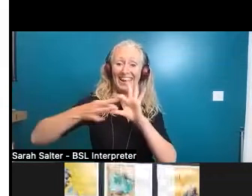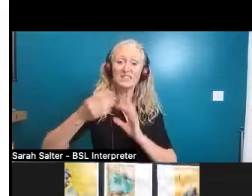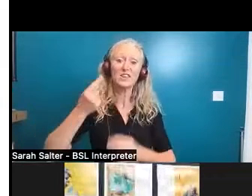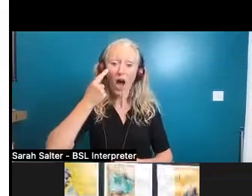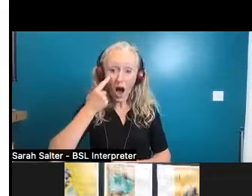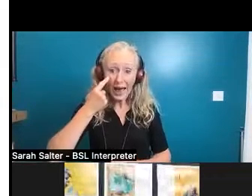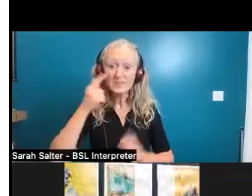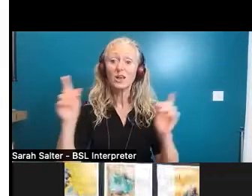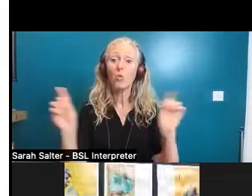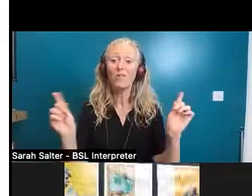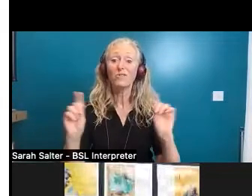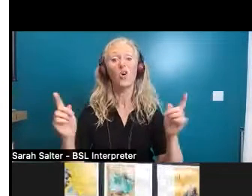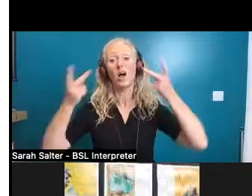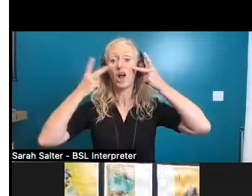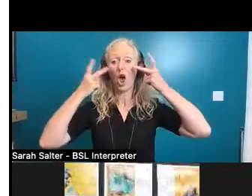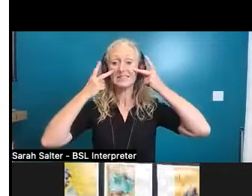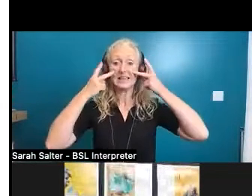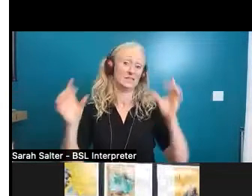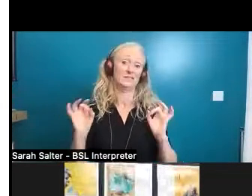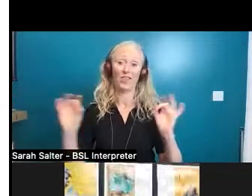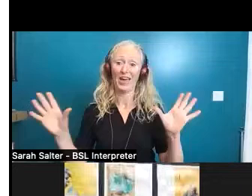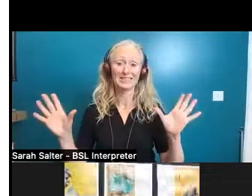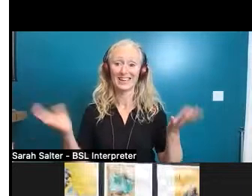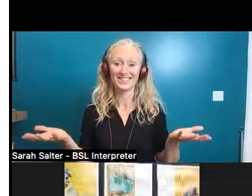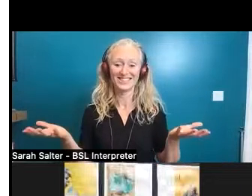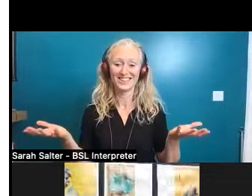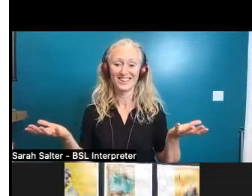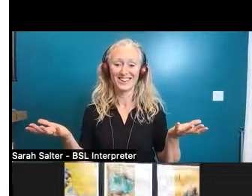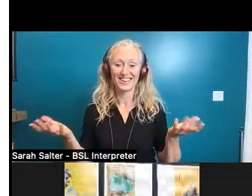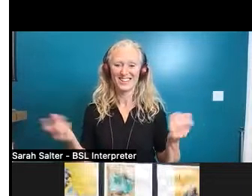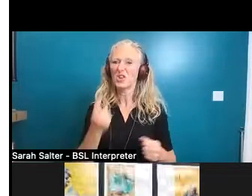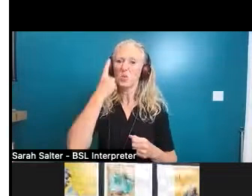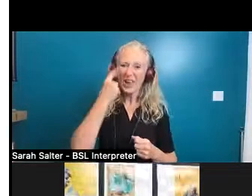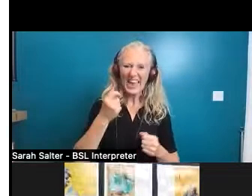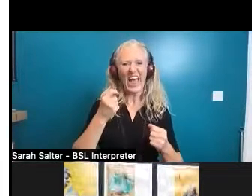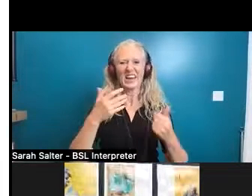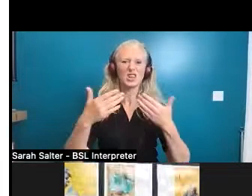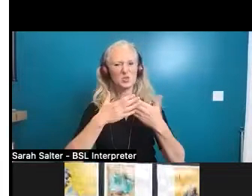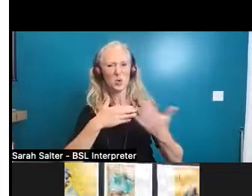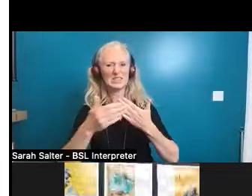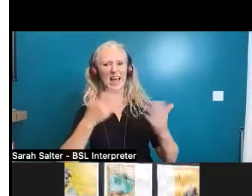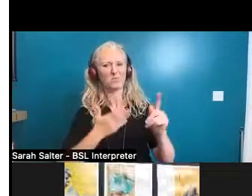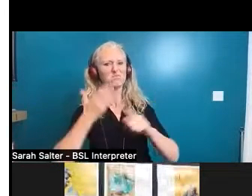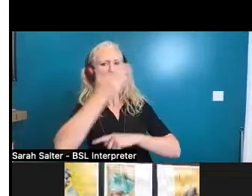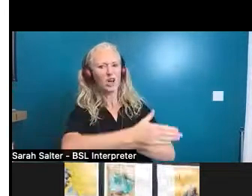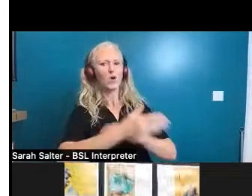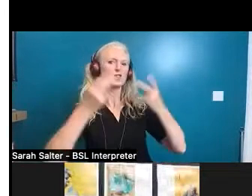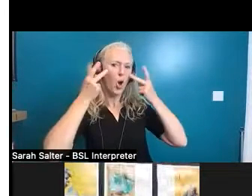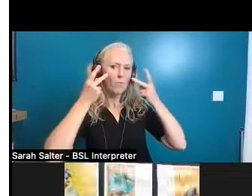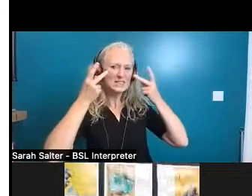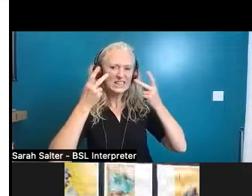glasses issues, and those can be sorted out at relatively young age by optometrists or